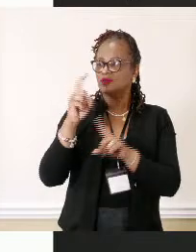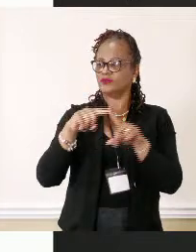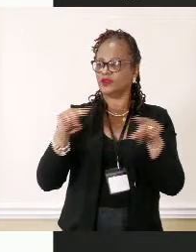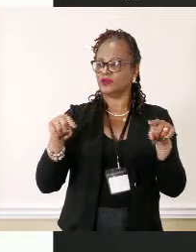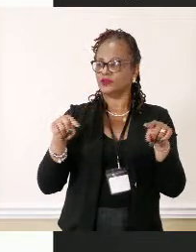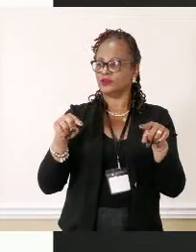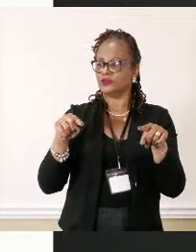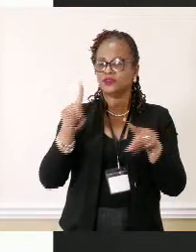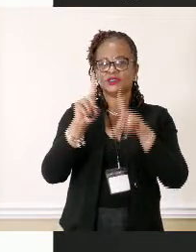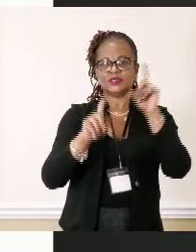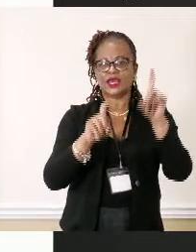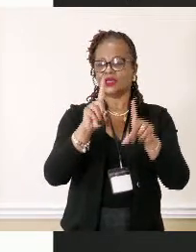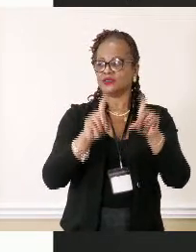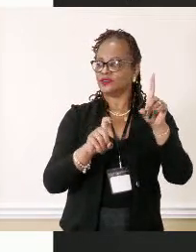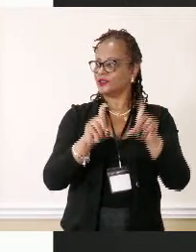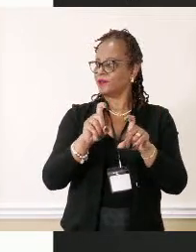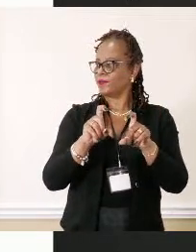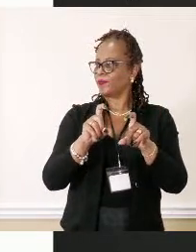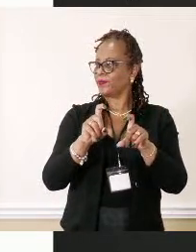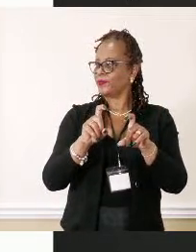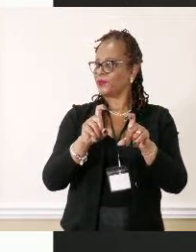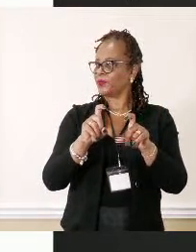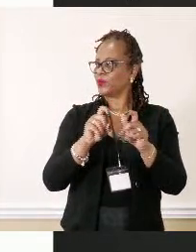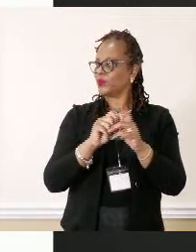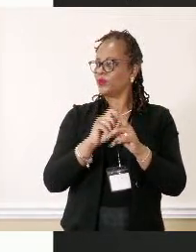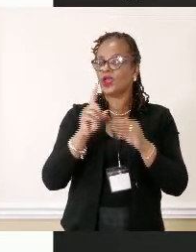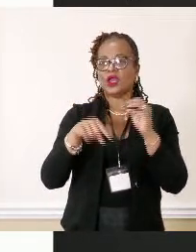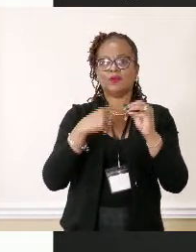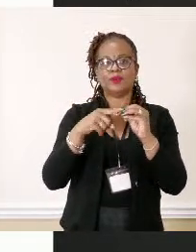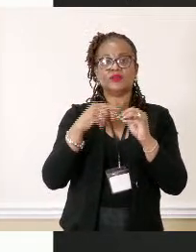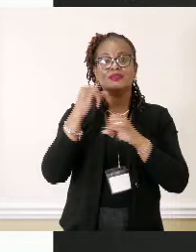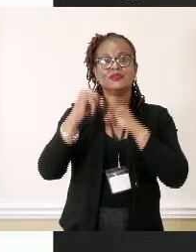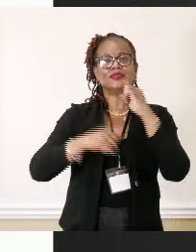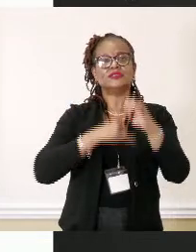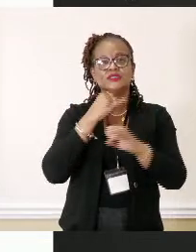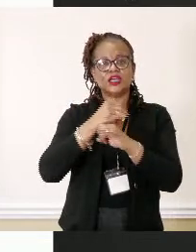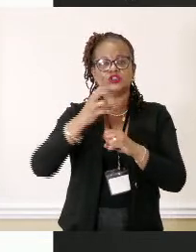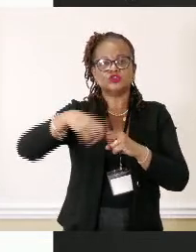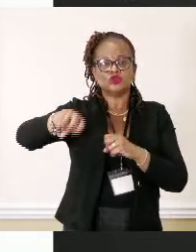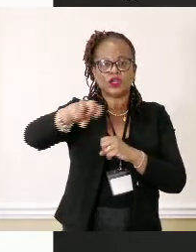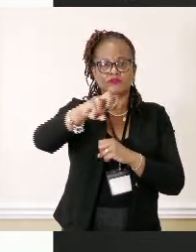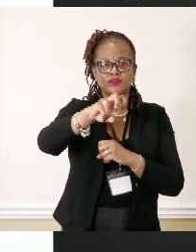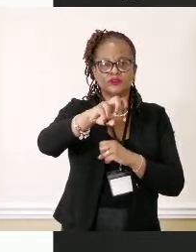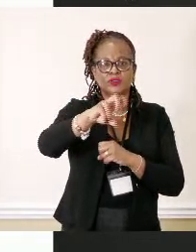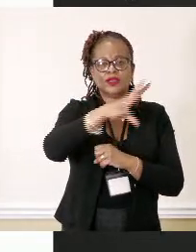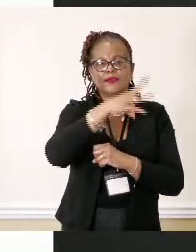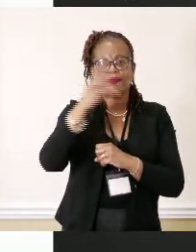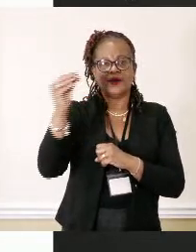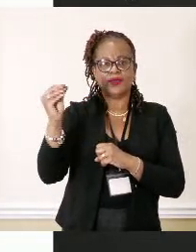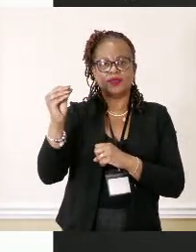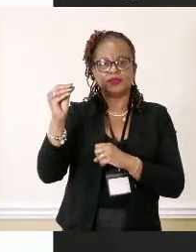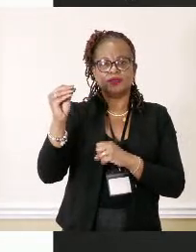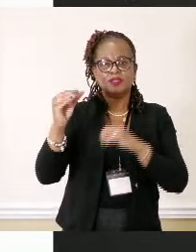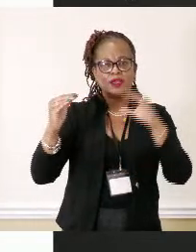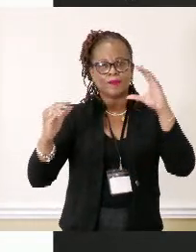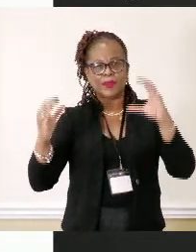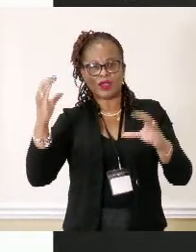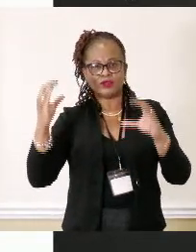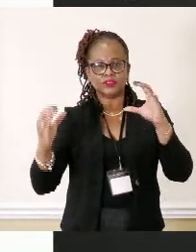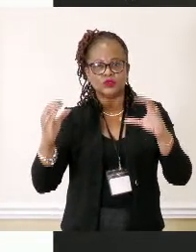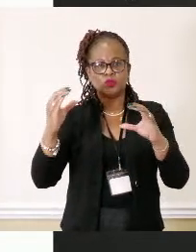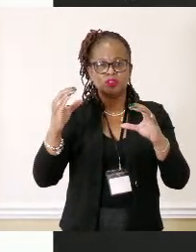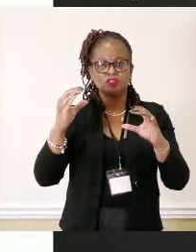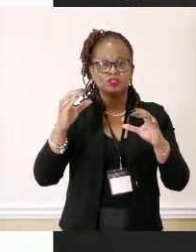He's asking the question about the international travel and the comparison with the